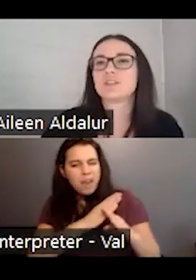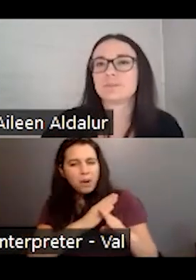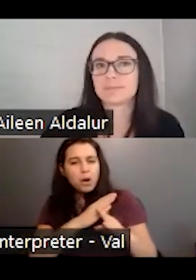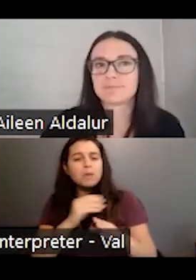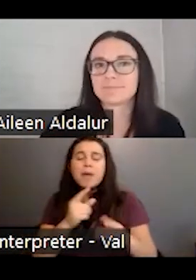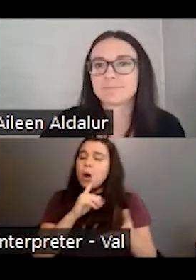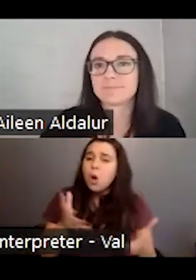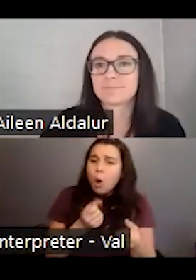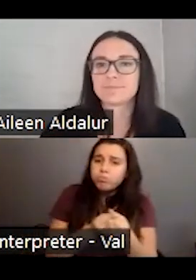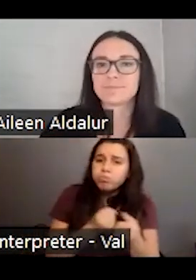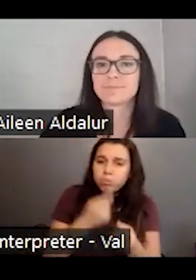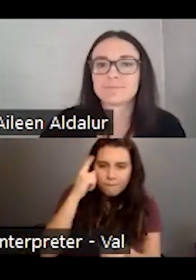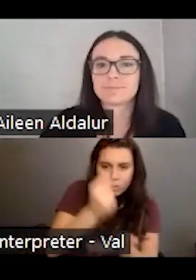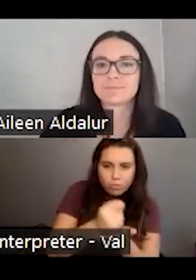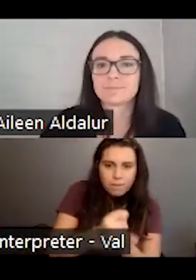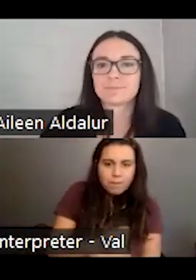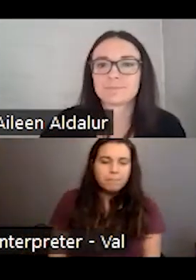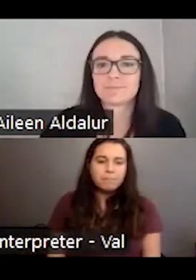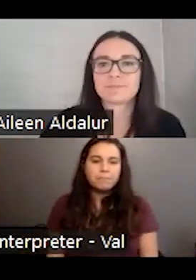for seeking treatment.